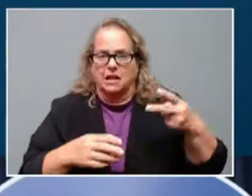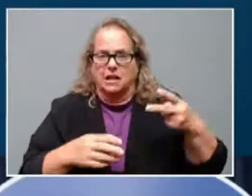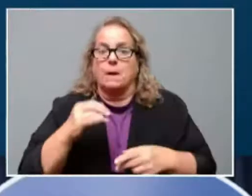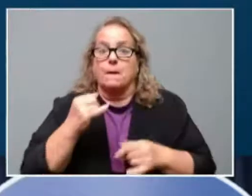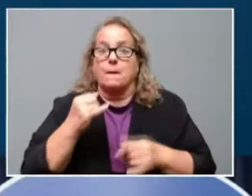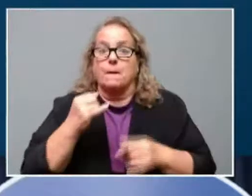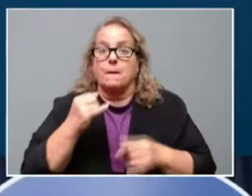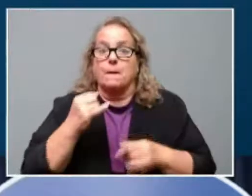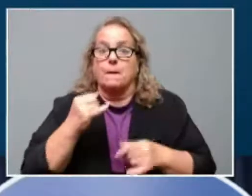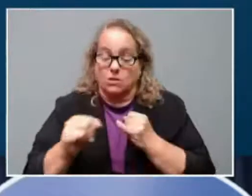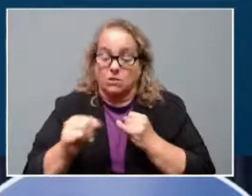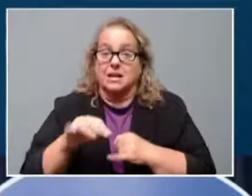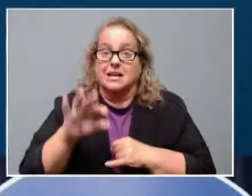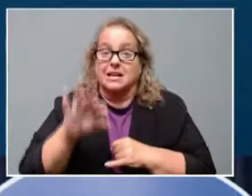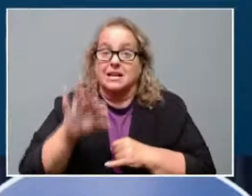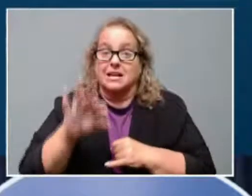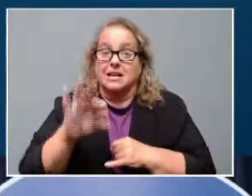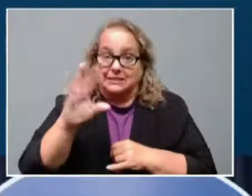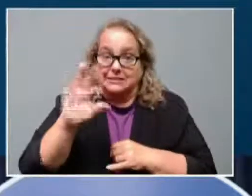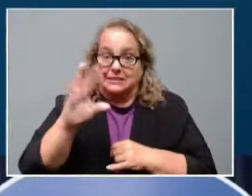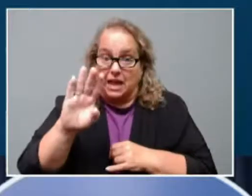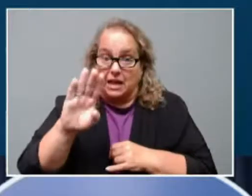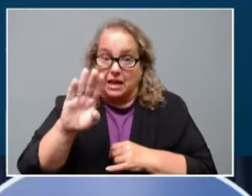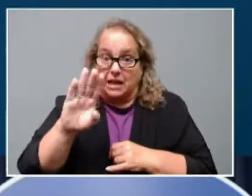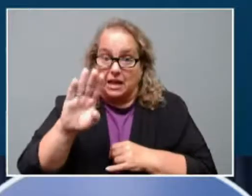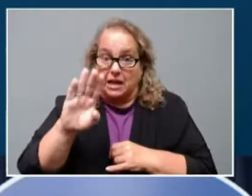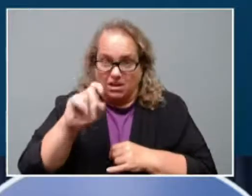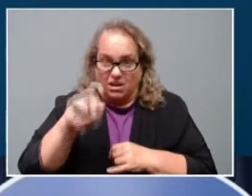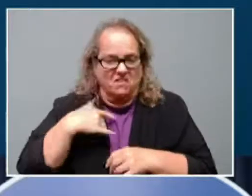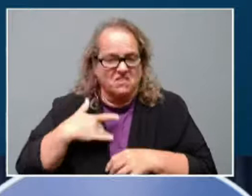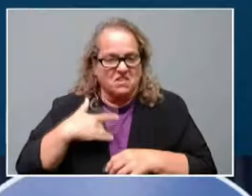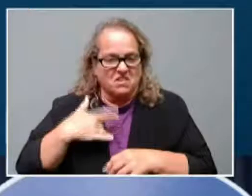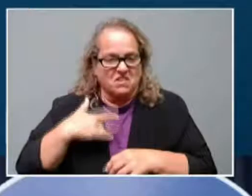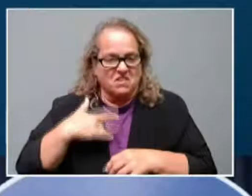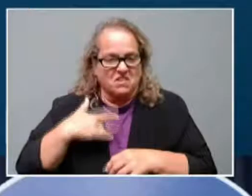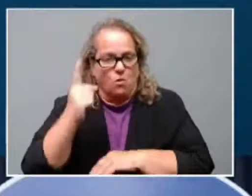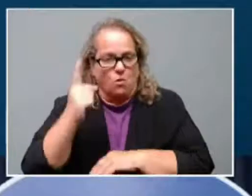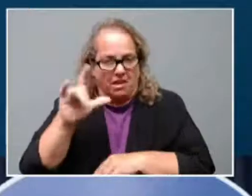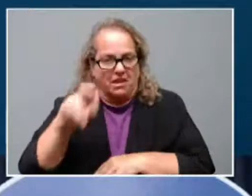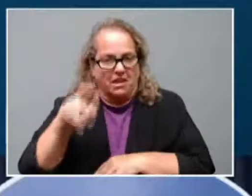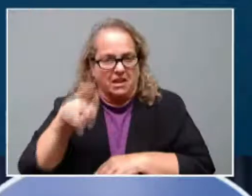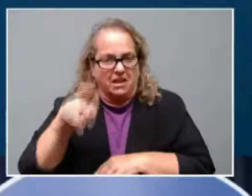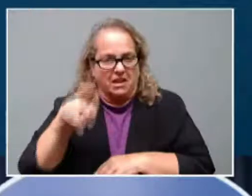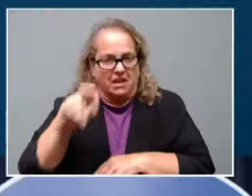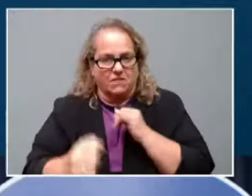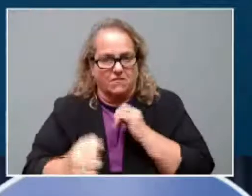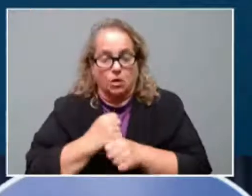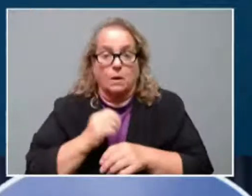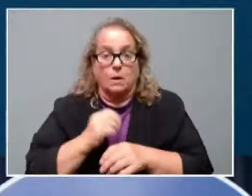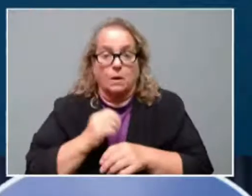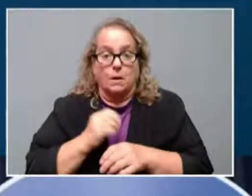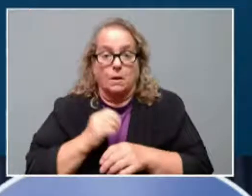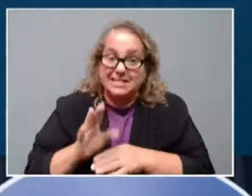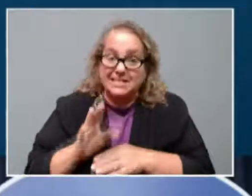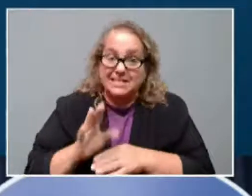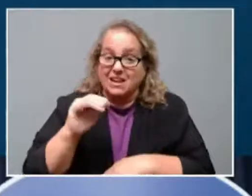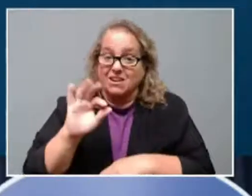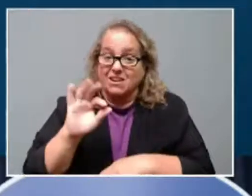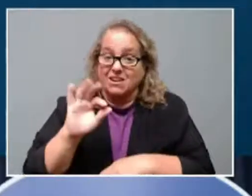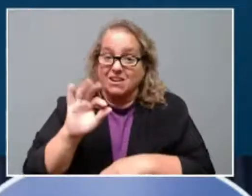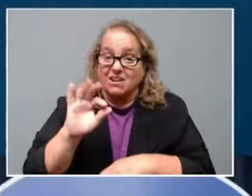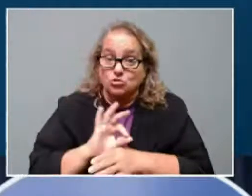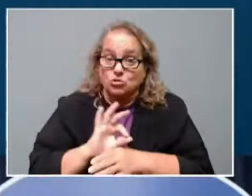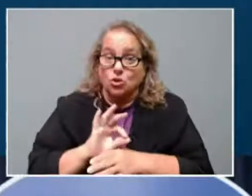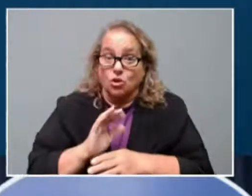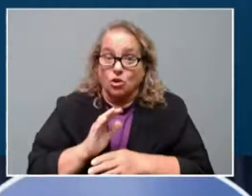over $1 billion before the end of the year. I think it will. Business and financial services, $558 million. That's really